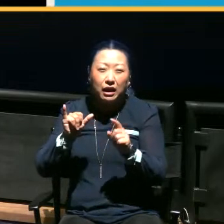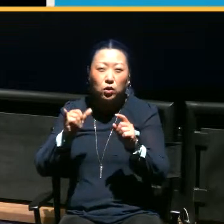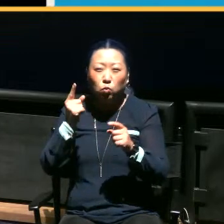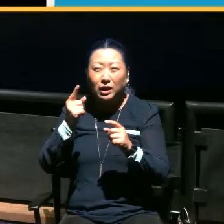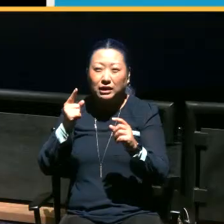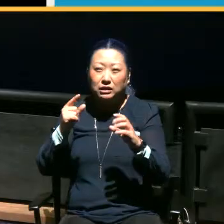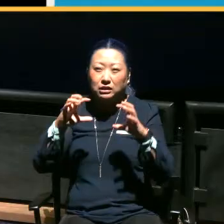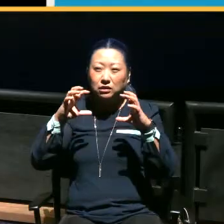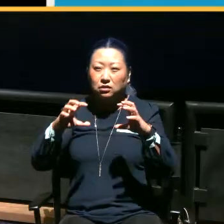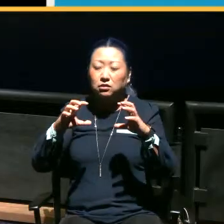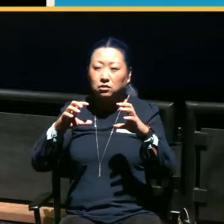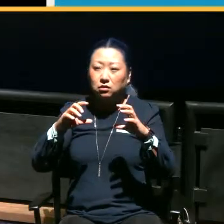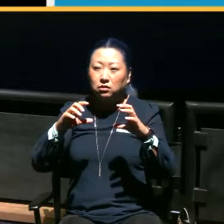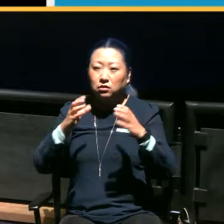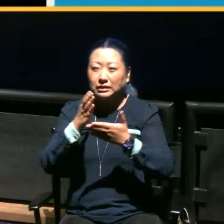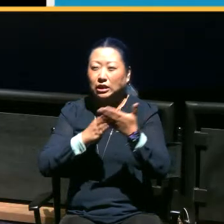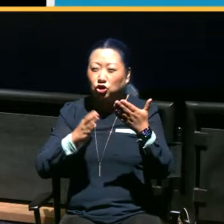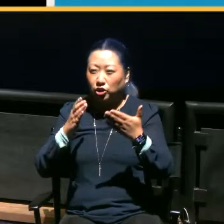There's approximately,